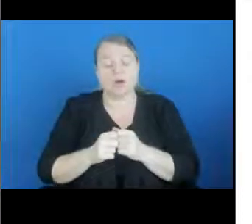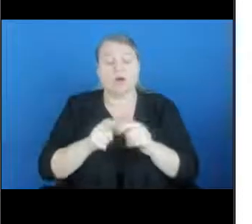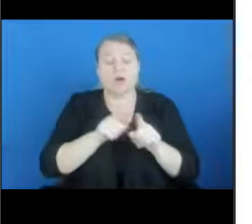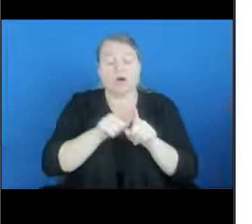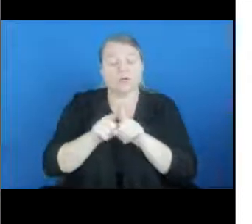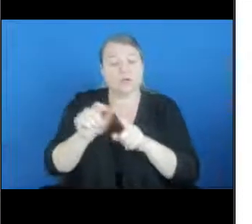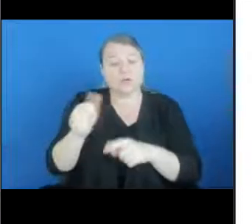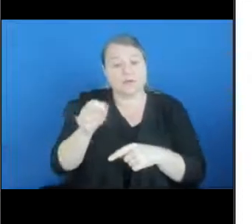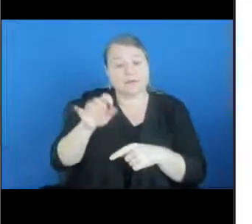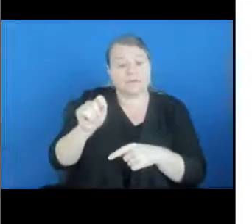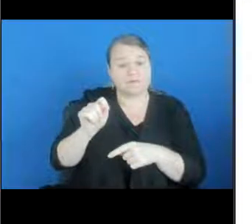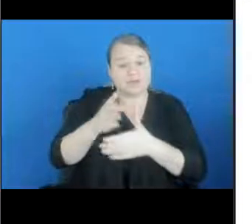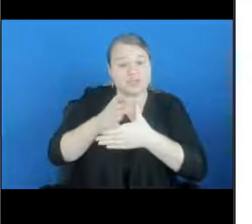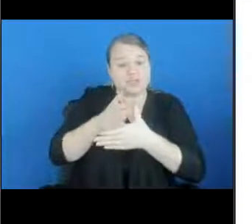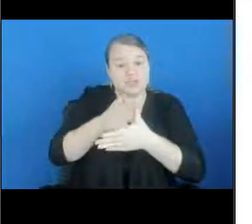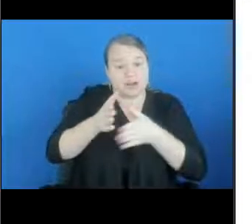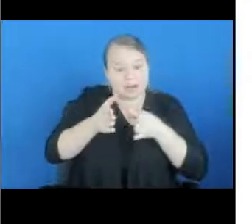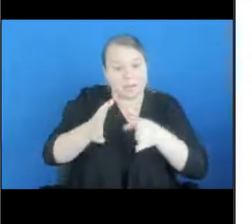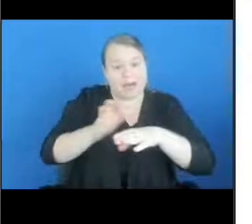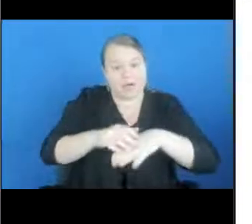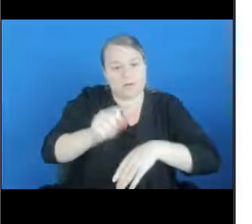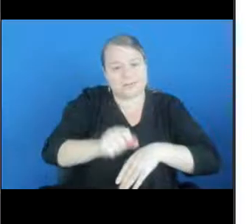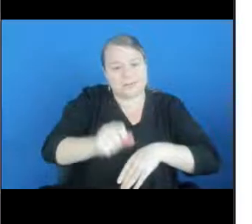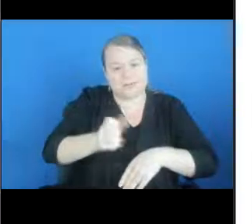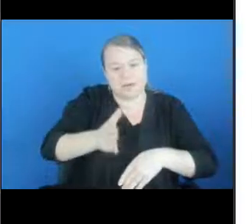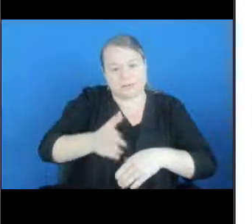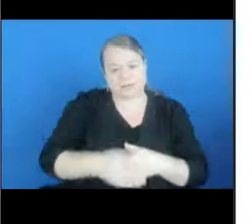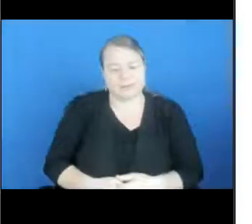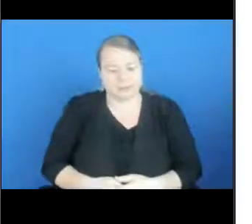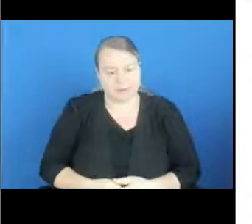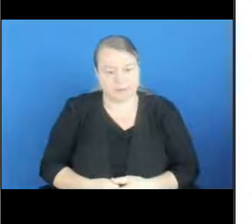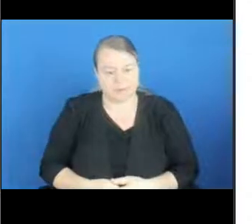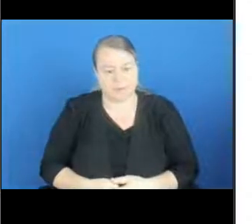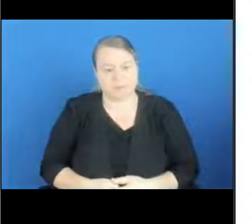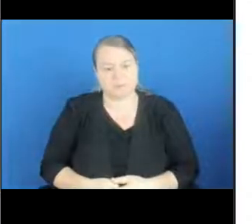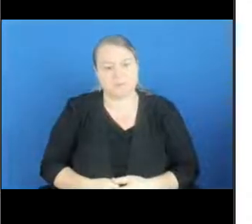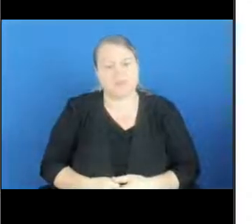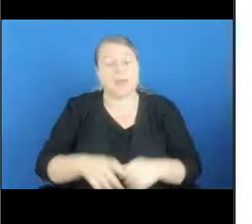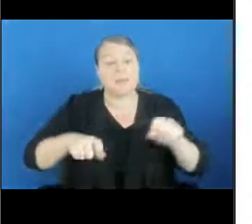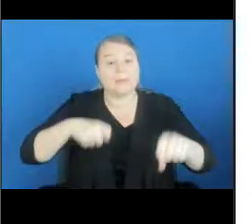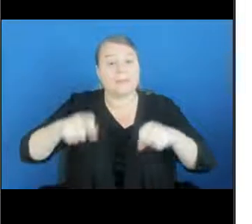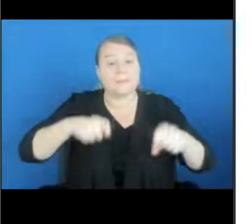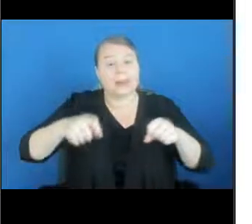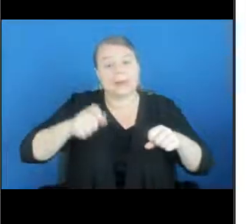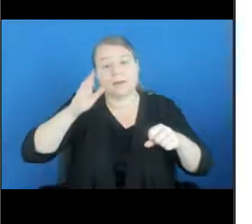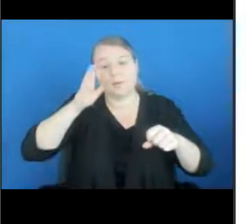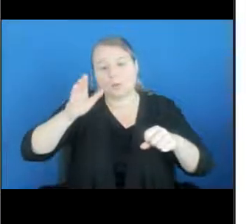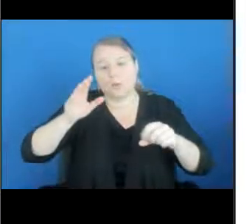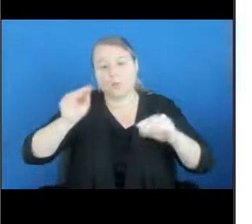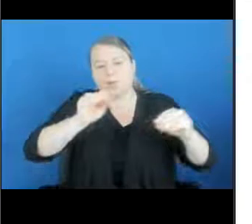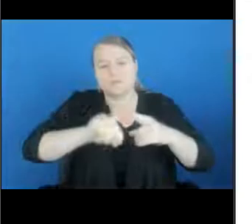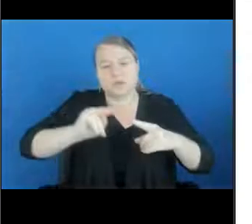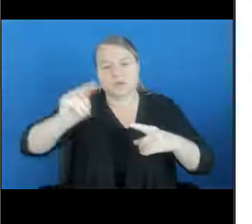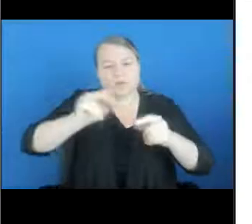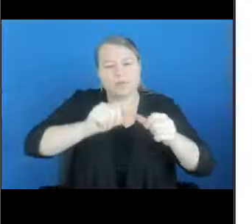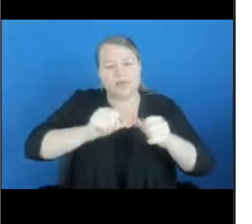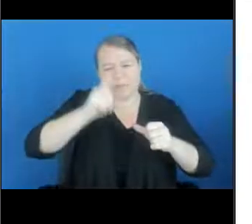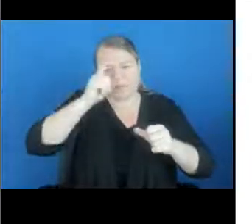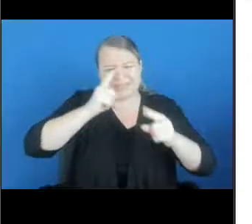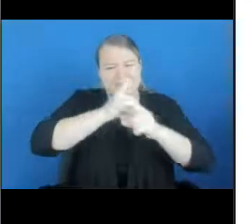urban shared use path on the southbound side. The on-road bike lanes were removed in the north section due to the complex interaction